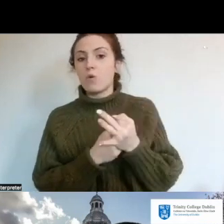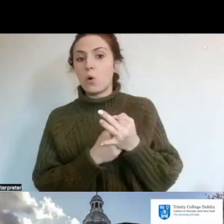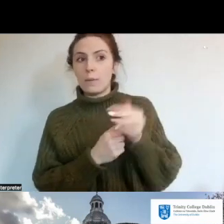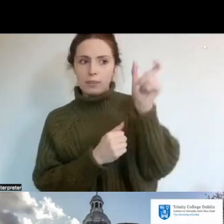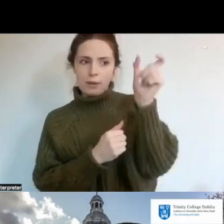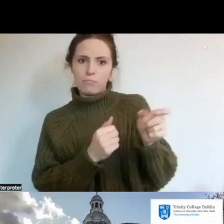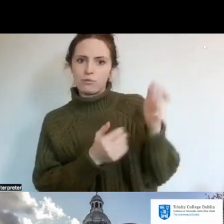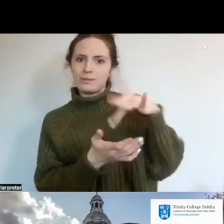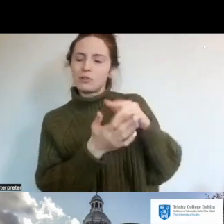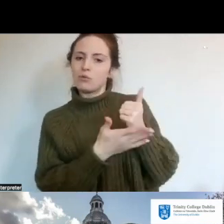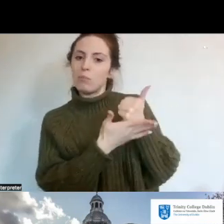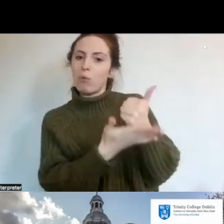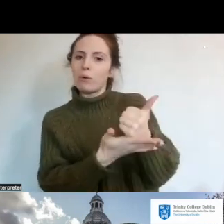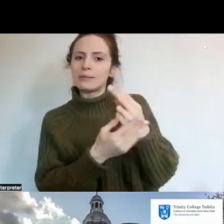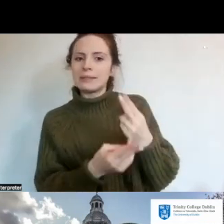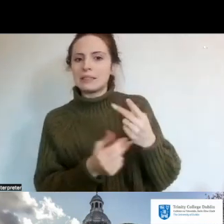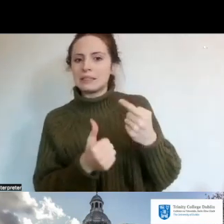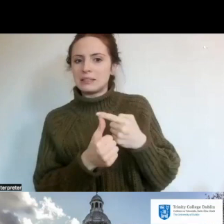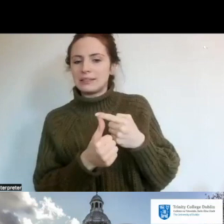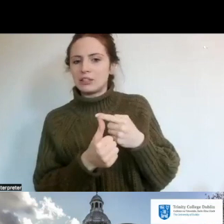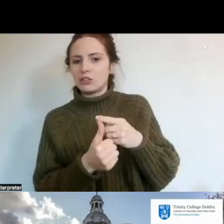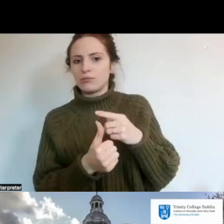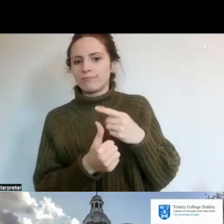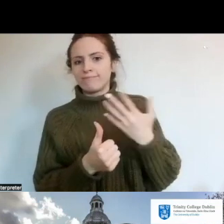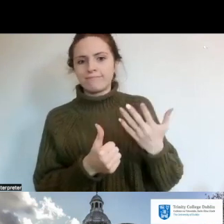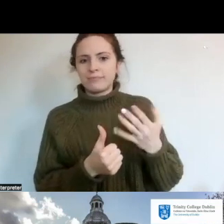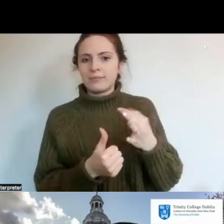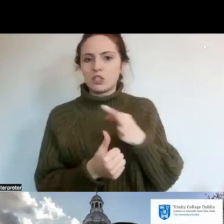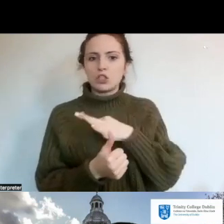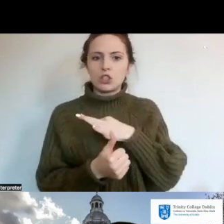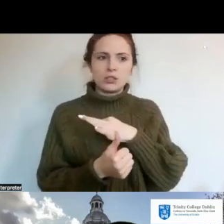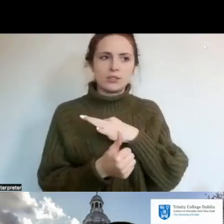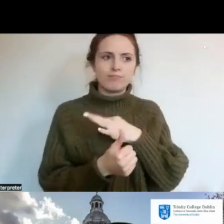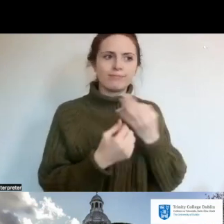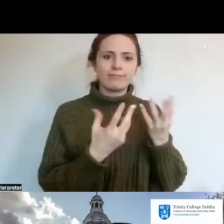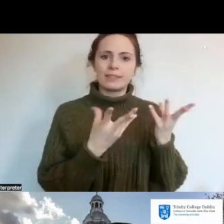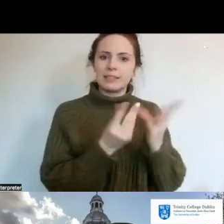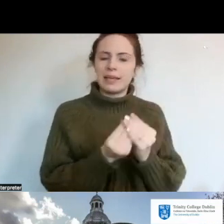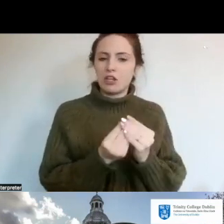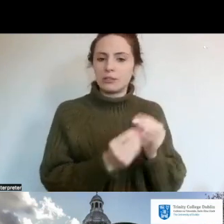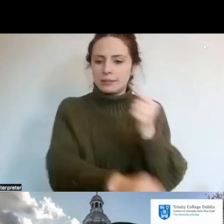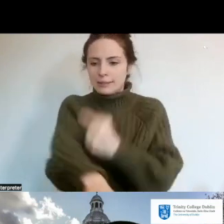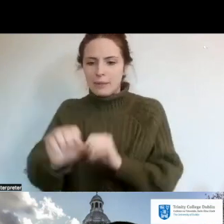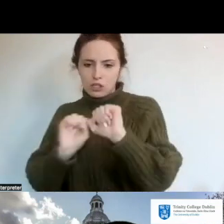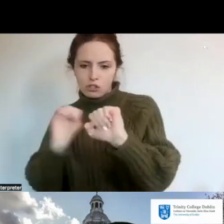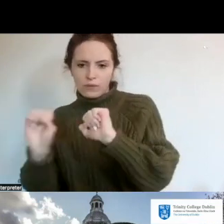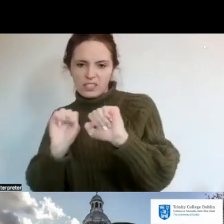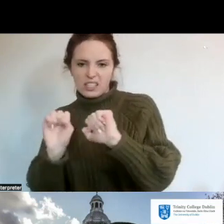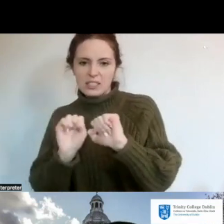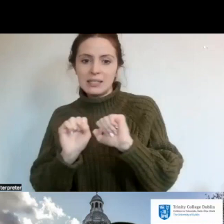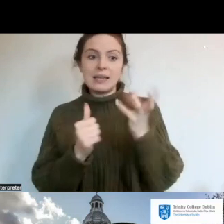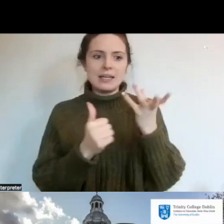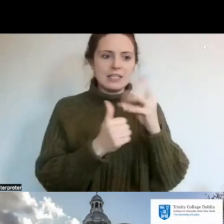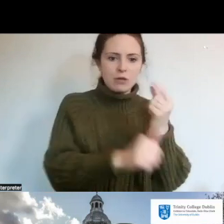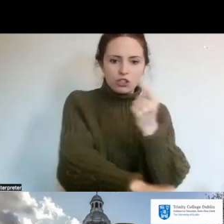happen, there needs to be good integration between disability services, generic health services, specialist services,